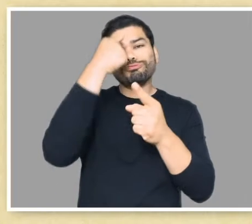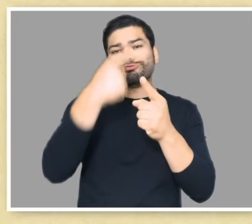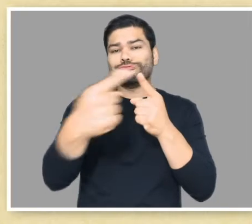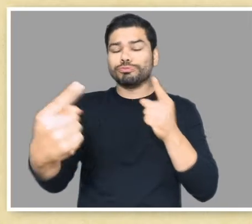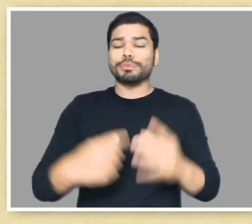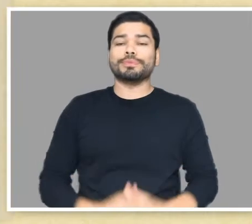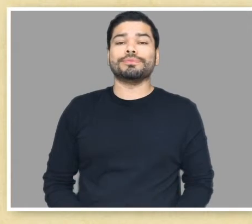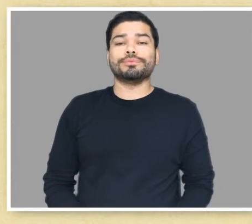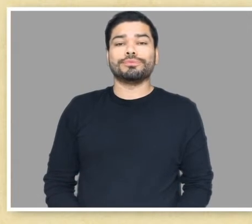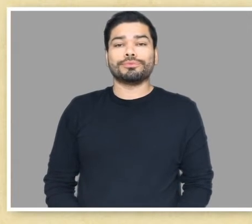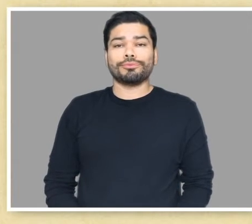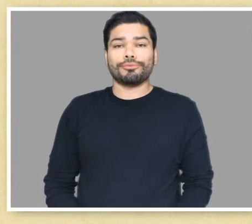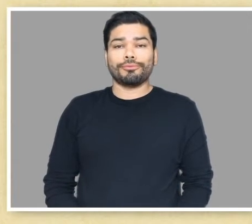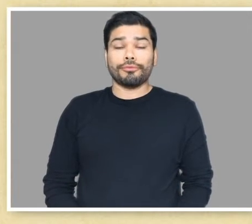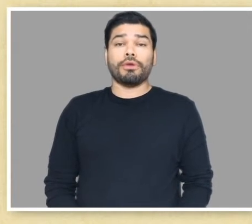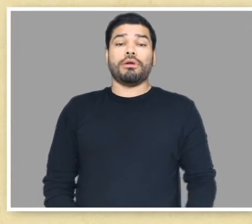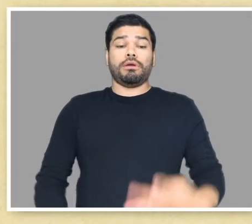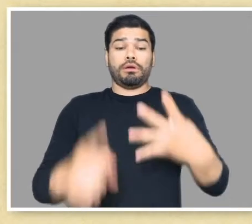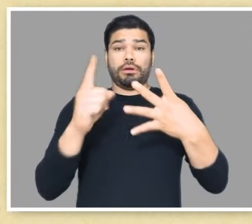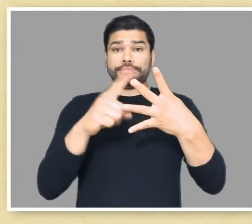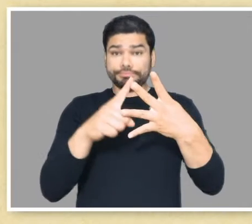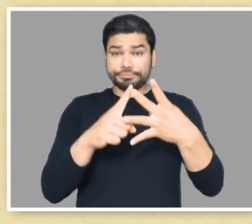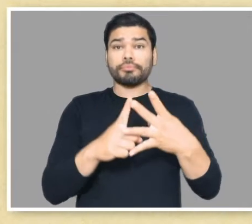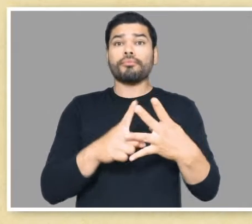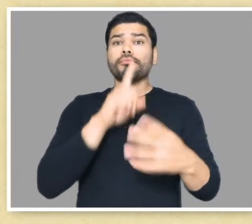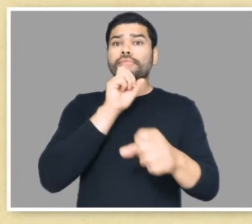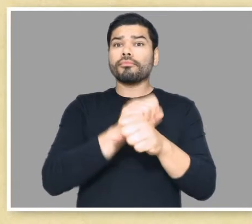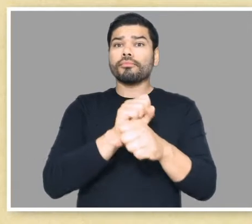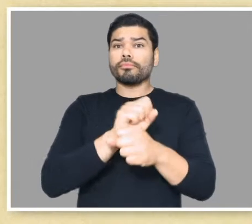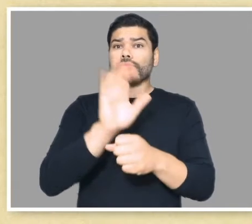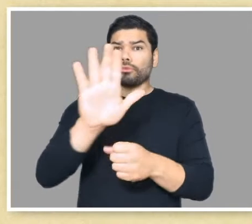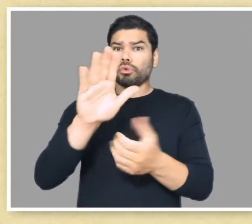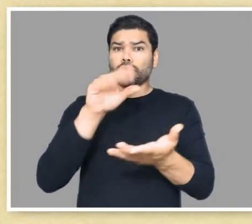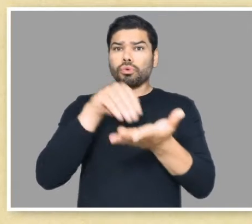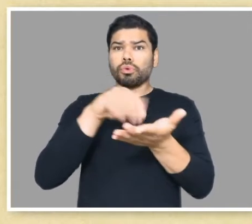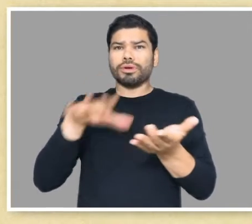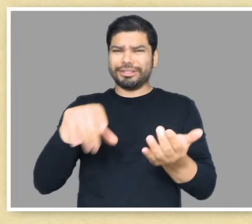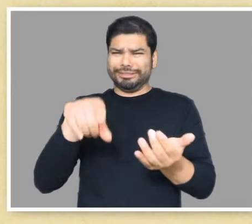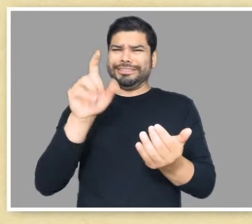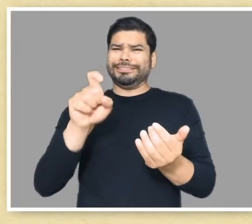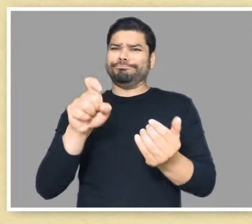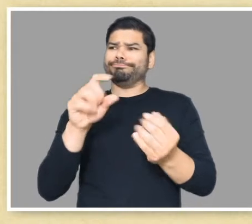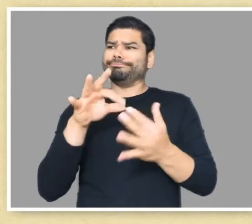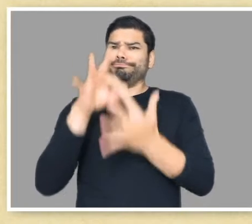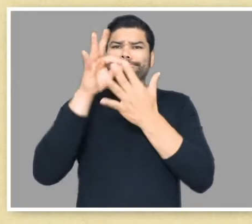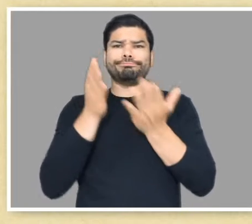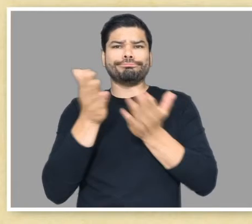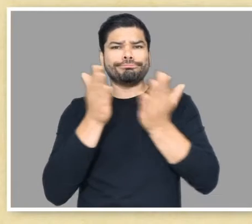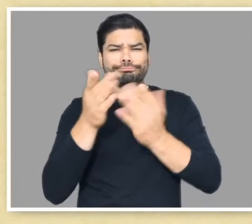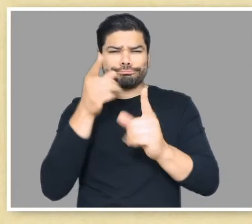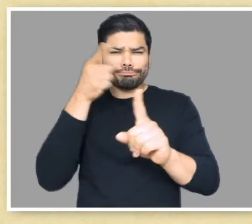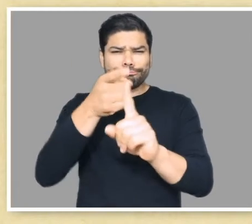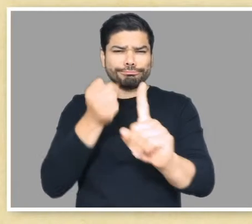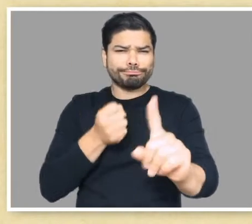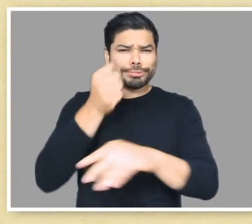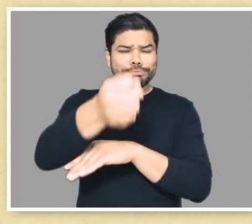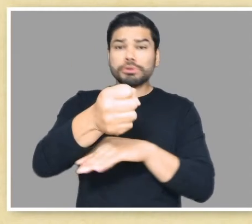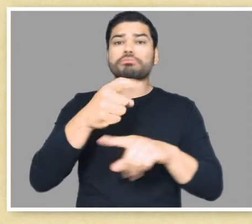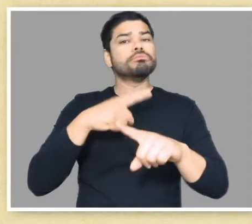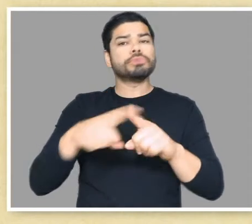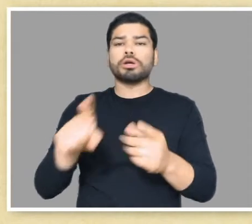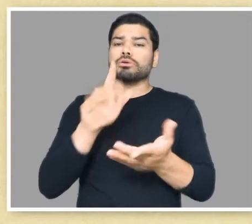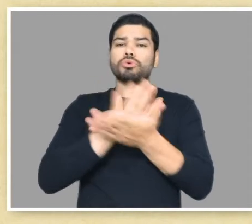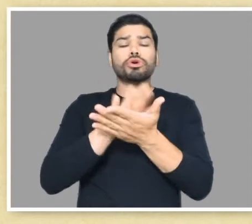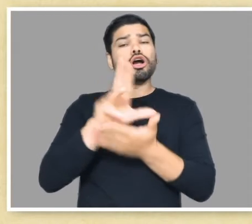and should receive special education services through an IEP, but the school disagrees. 2. You